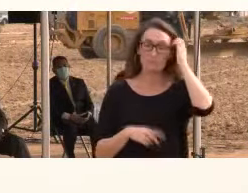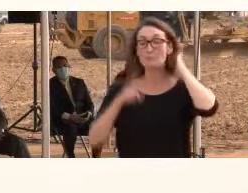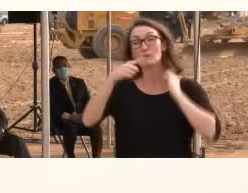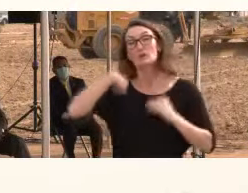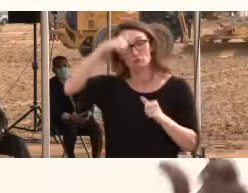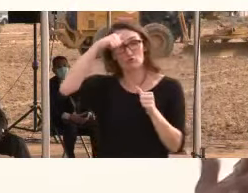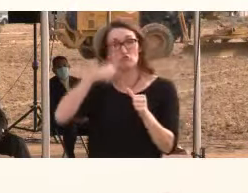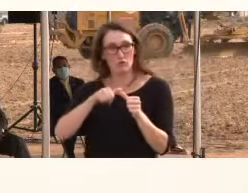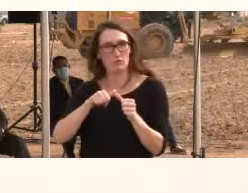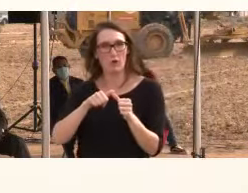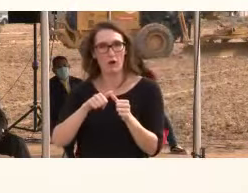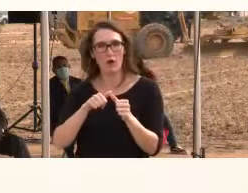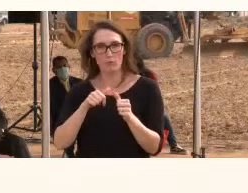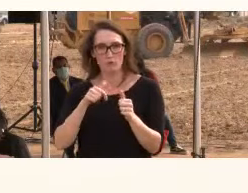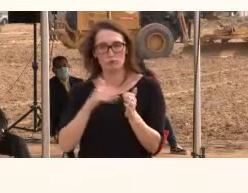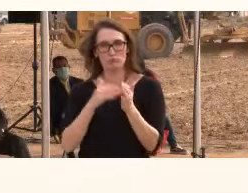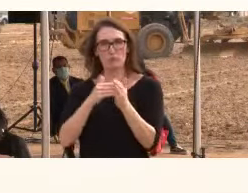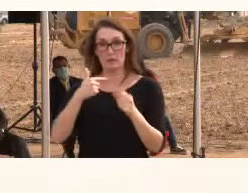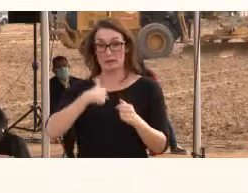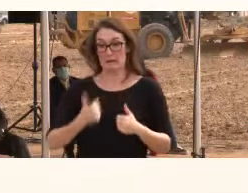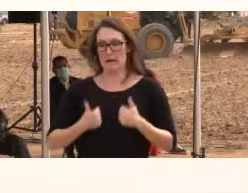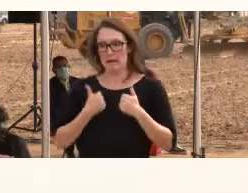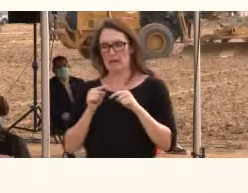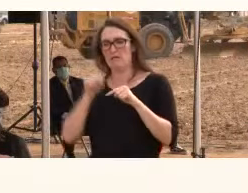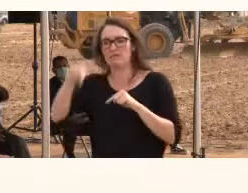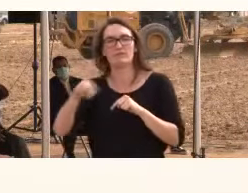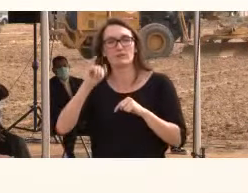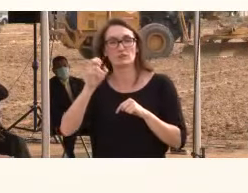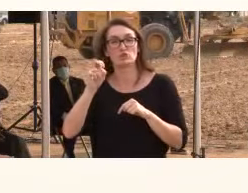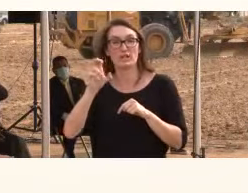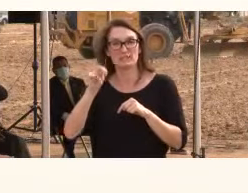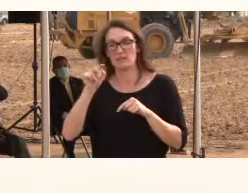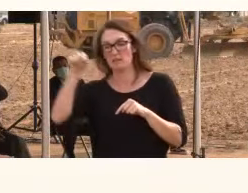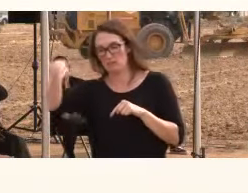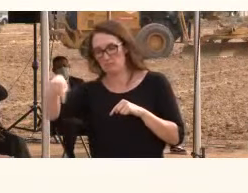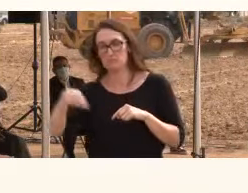my neighborhood, which is on the other side of Jensen.